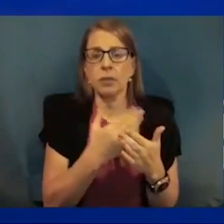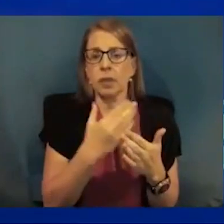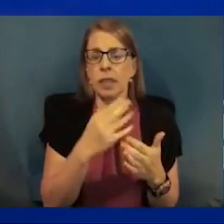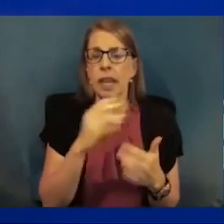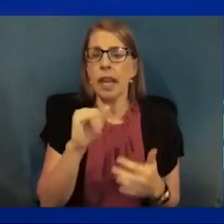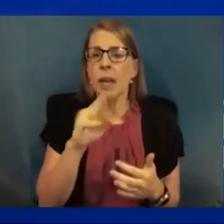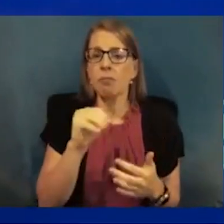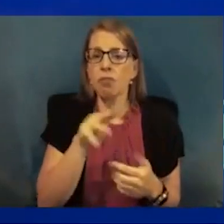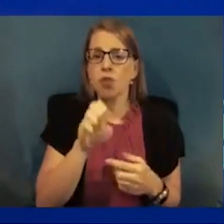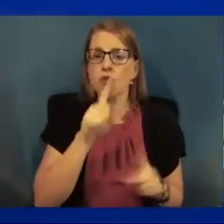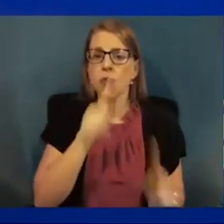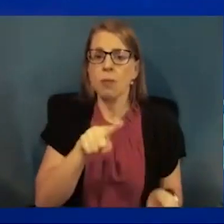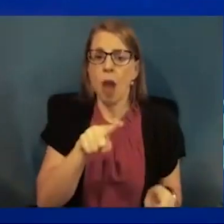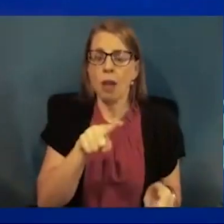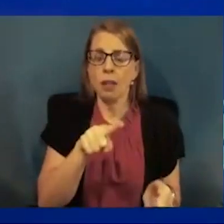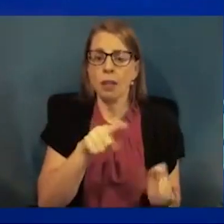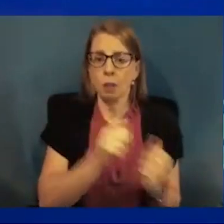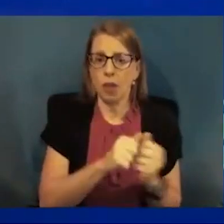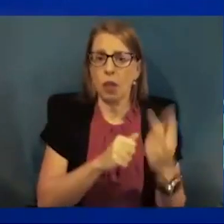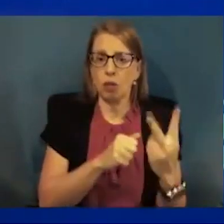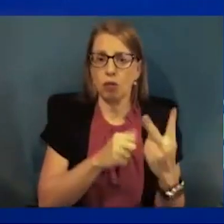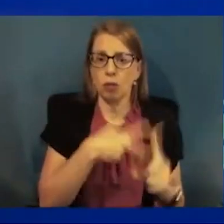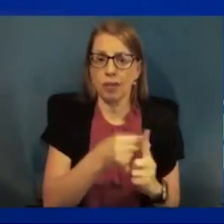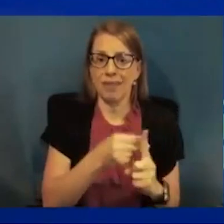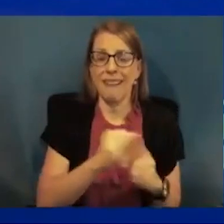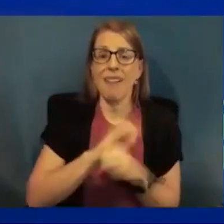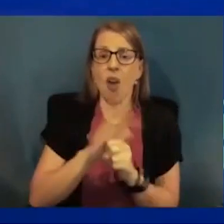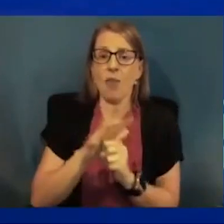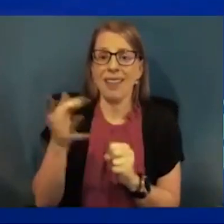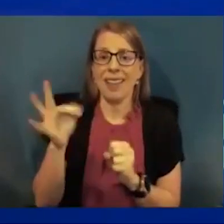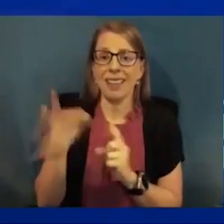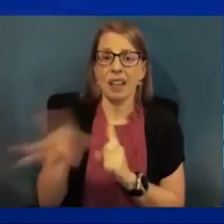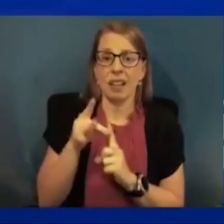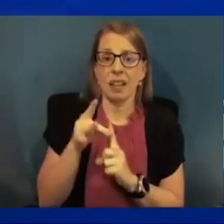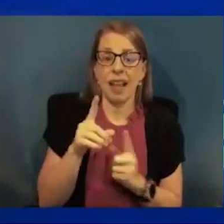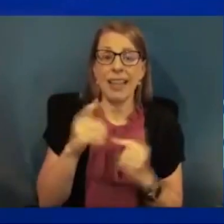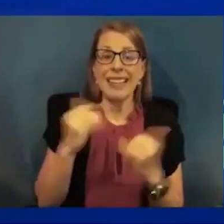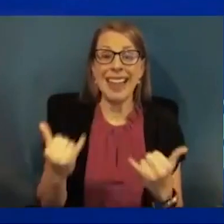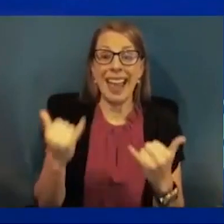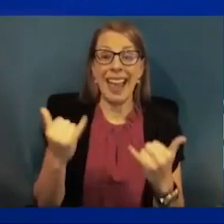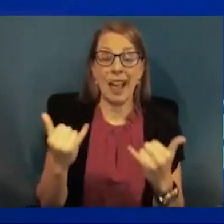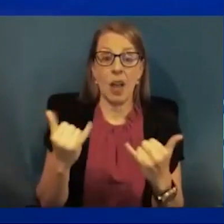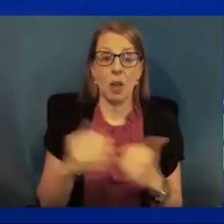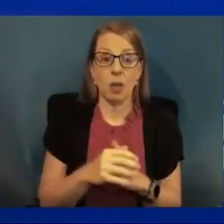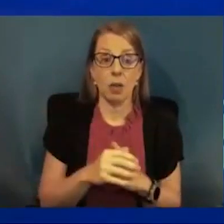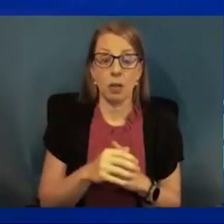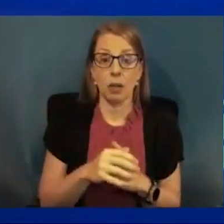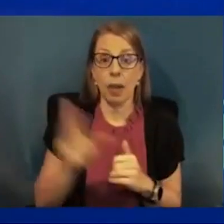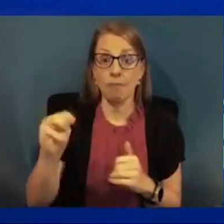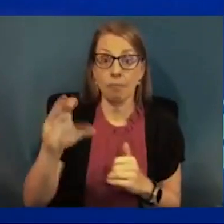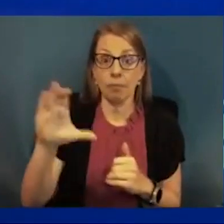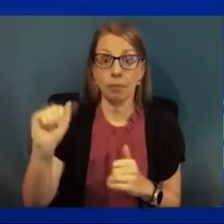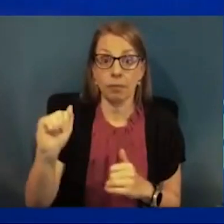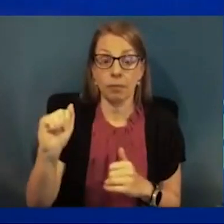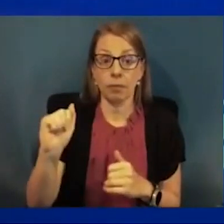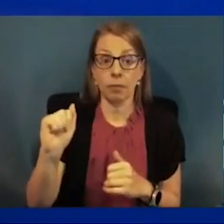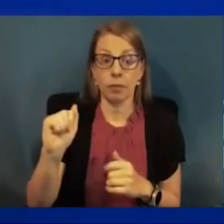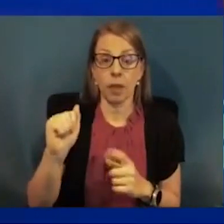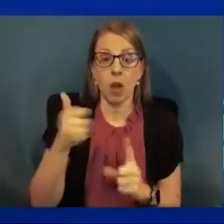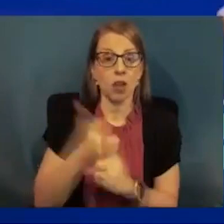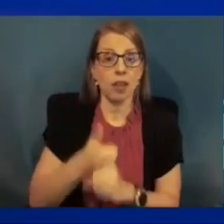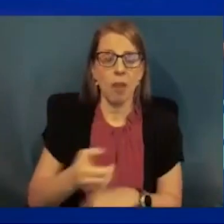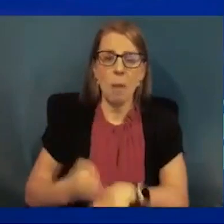she had two. She then got COVID-19. And now we gave her monoclonal antibodies, and man, she got so much better. So I think